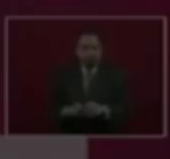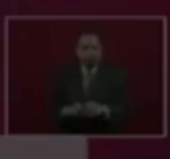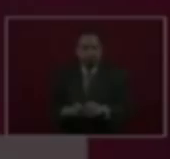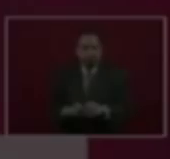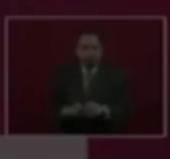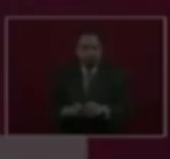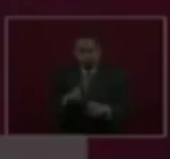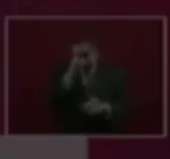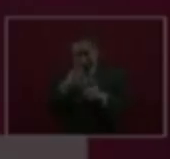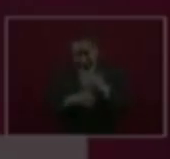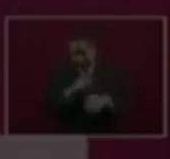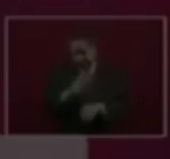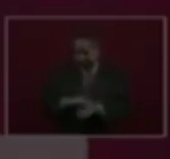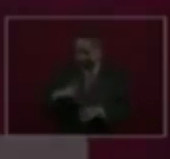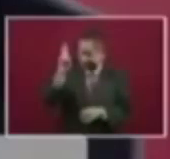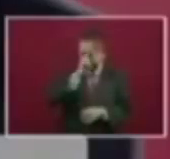rubber bullets at these guys.